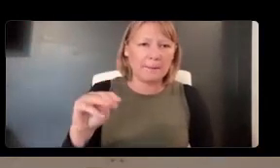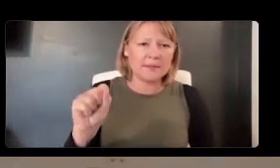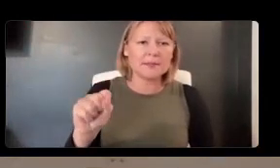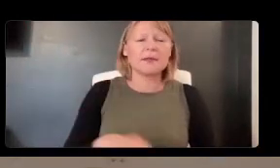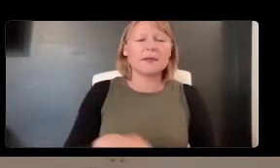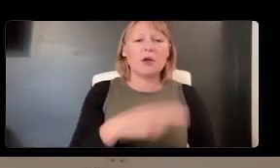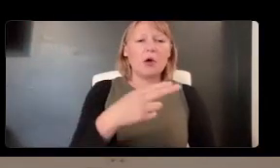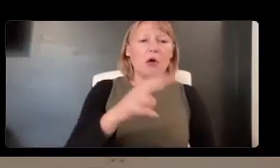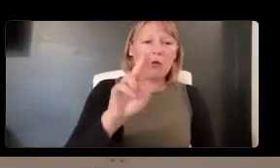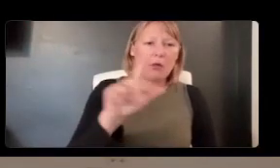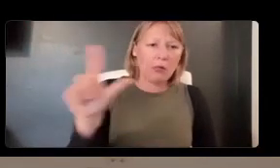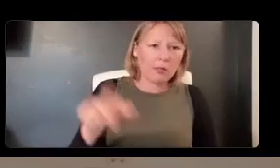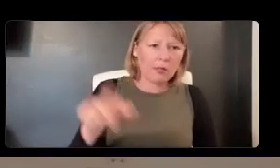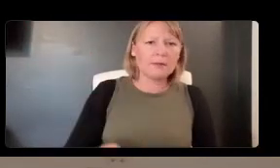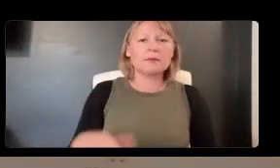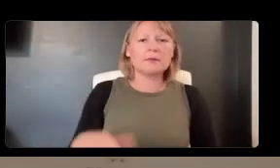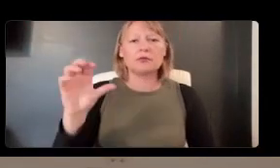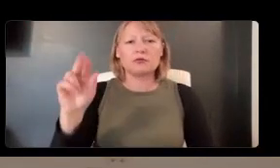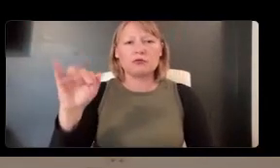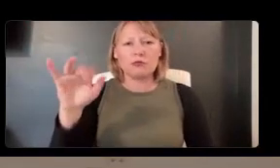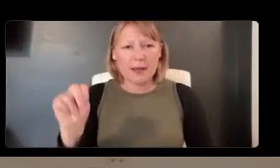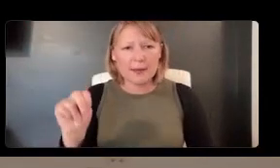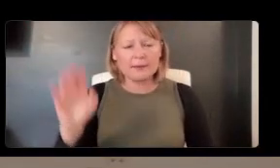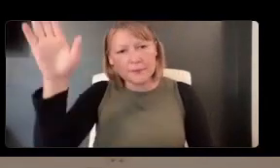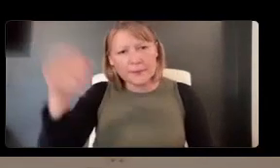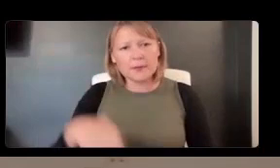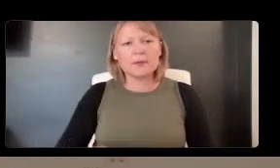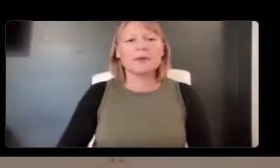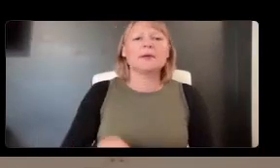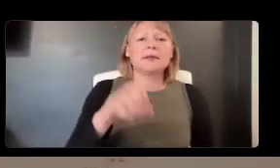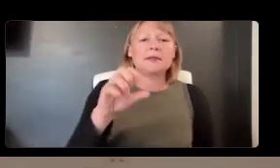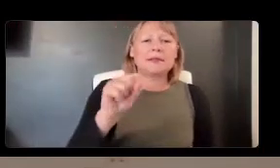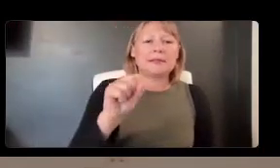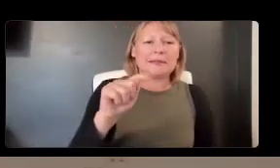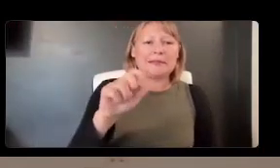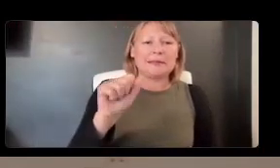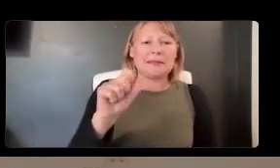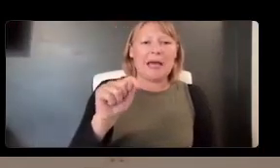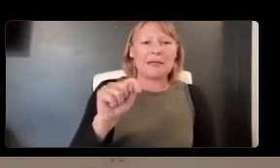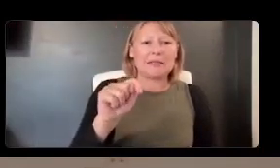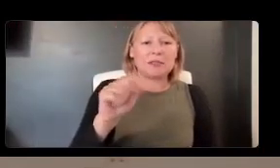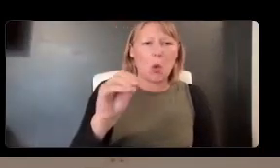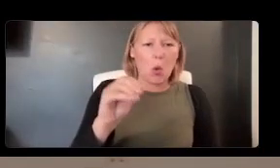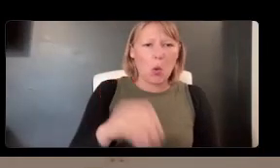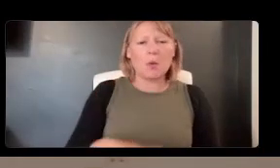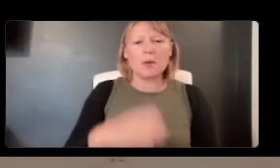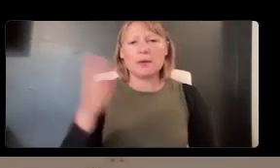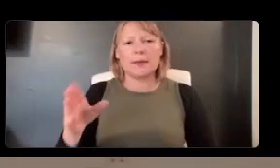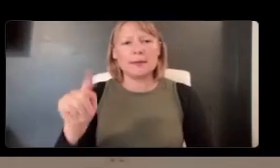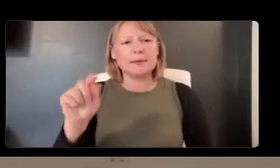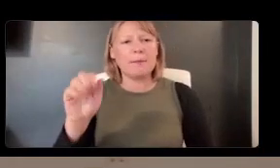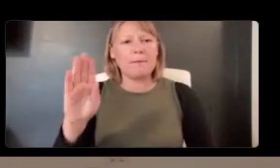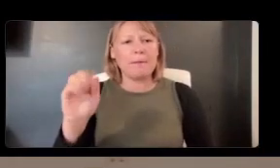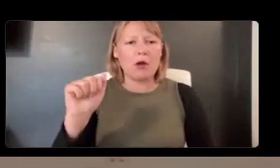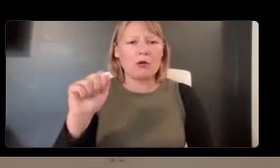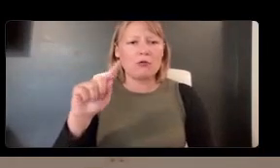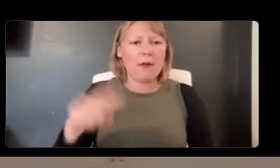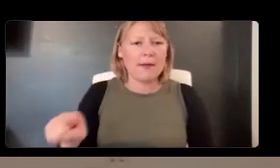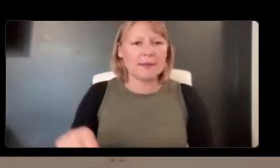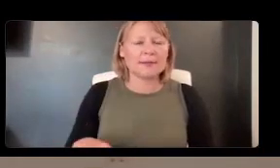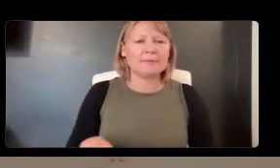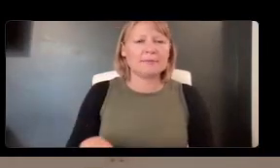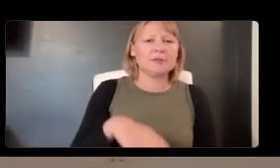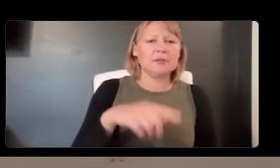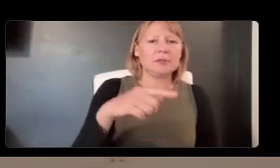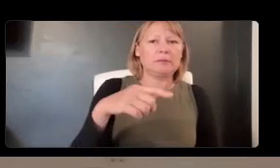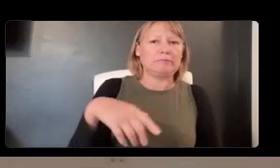Hull, Here. Board Member Crane, Here. Board Member Stasko, Here. Board Member Tavares, Here. Board Member Caginelli,